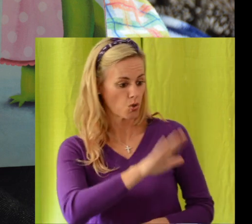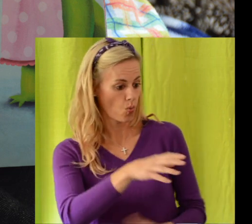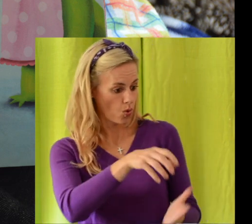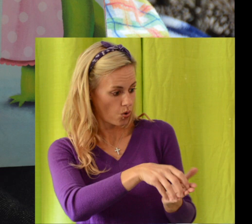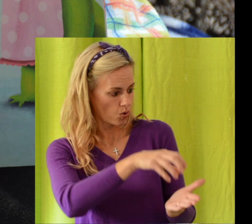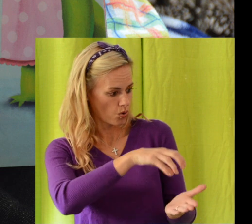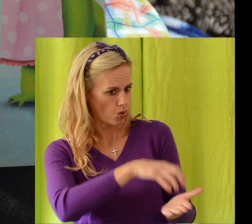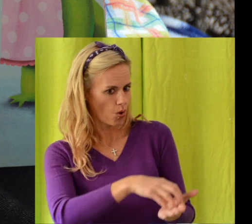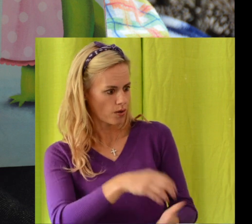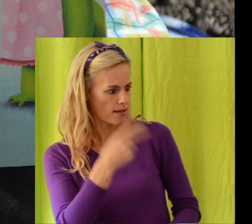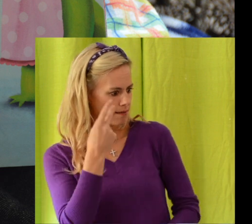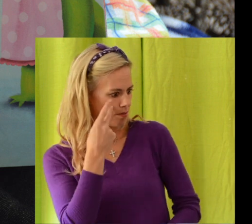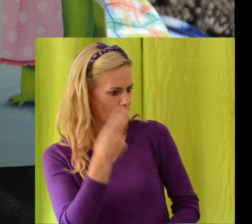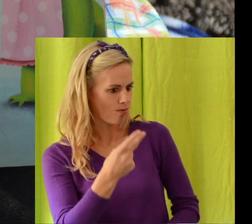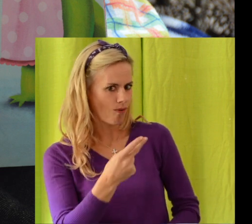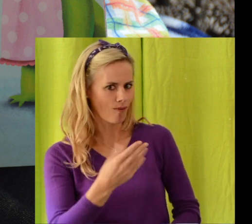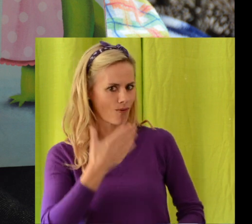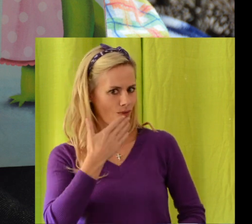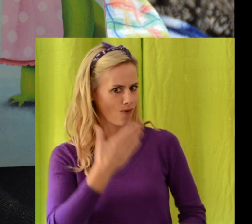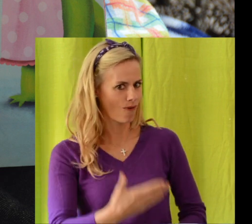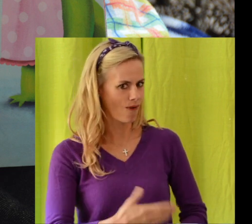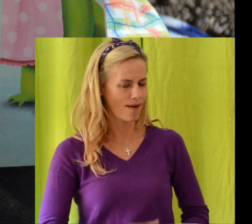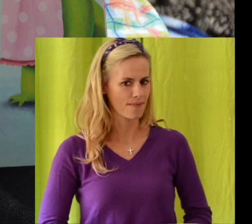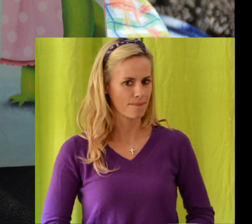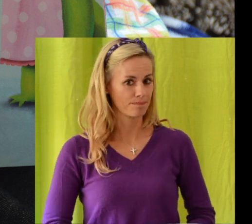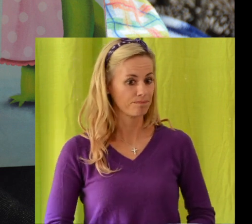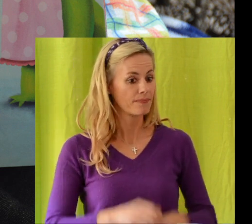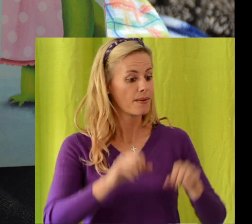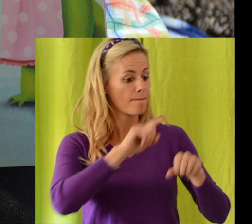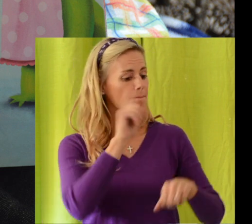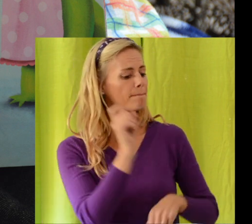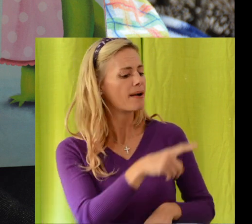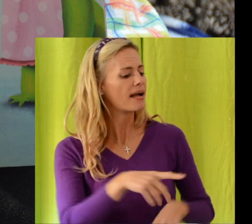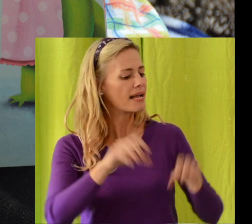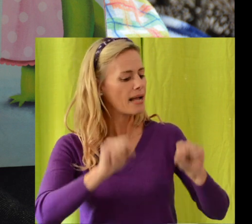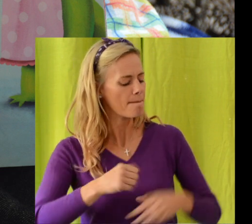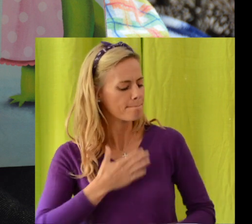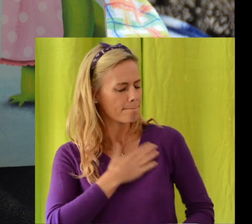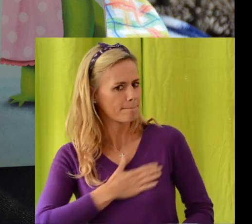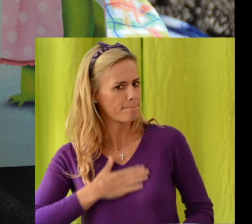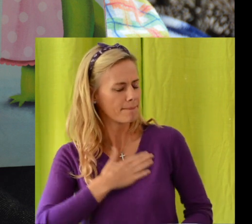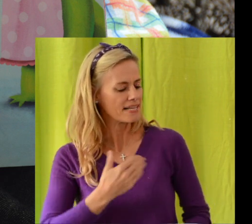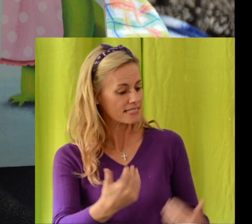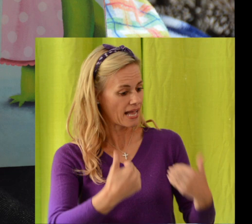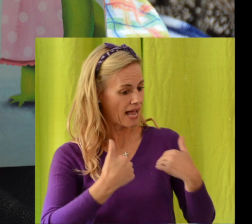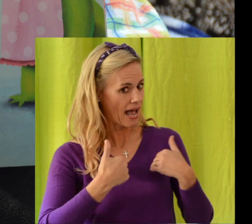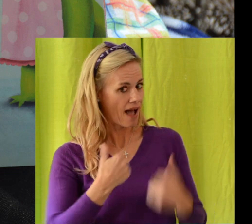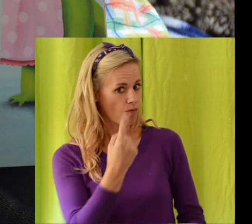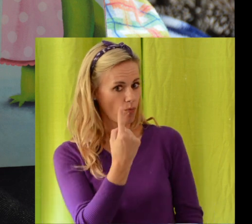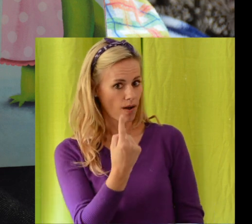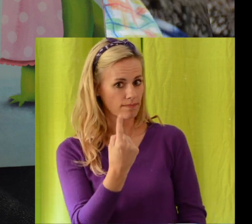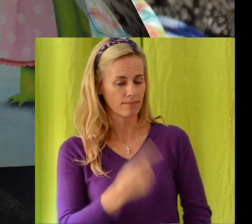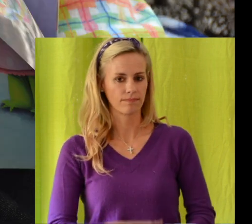Your cookies look yummy. May I please have one?